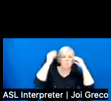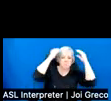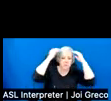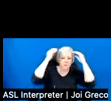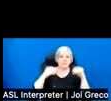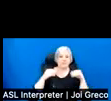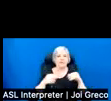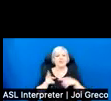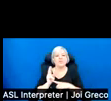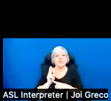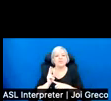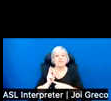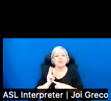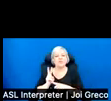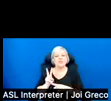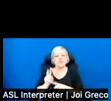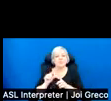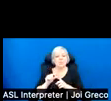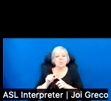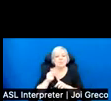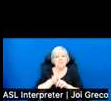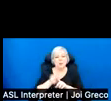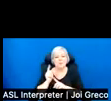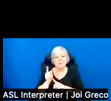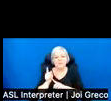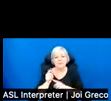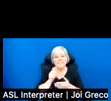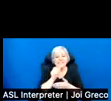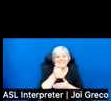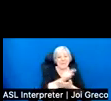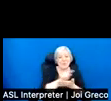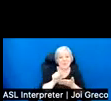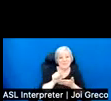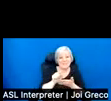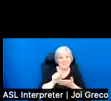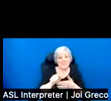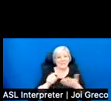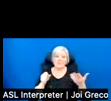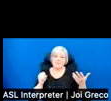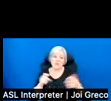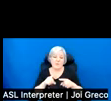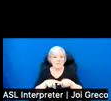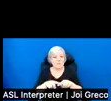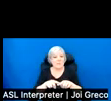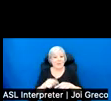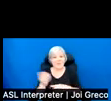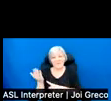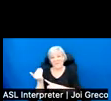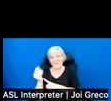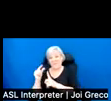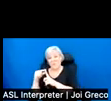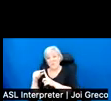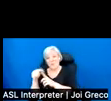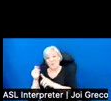2 words per minute after 10 weeks. So those are the trade-offs. If you're wanting to look at 15 words a minute and have